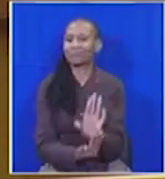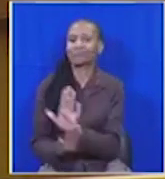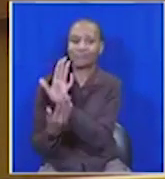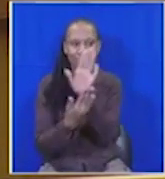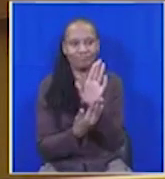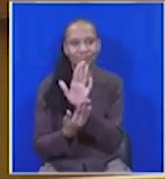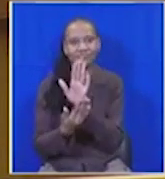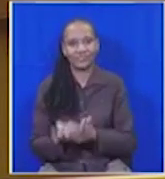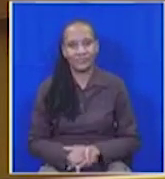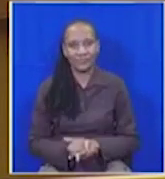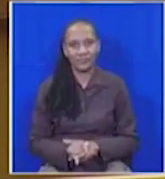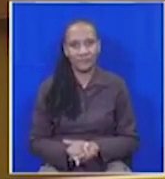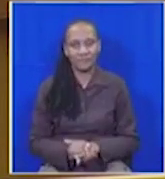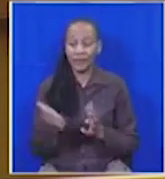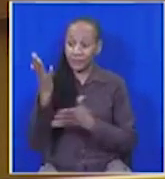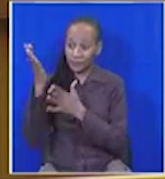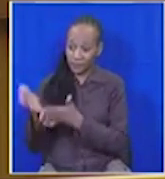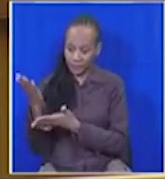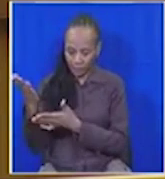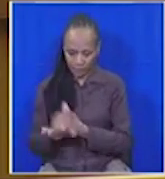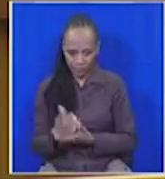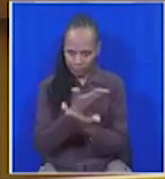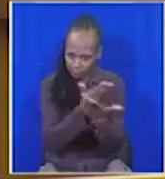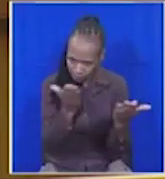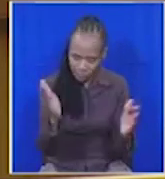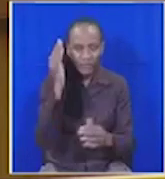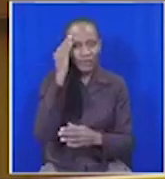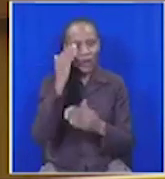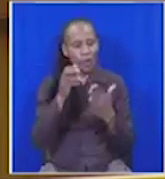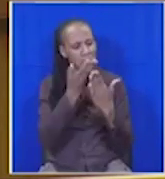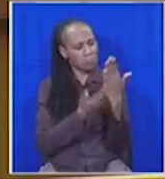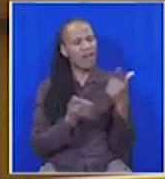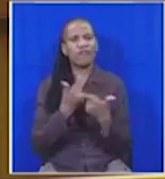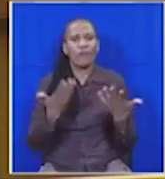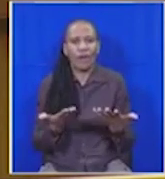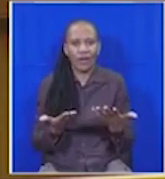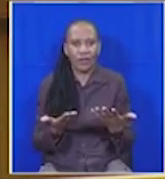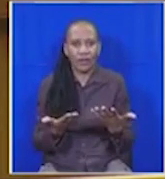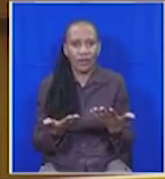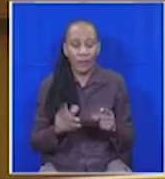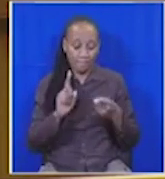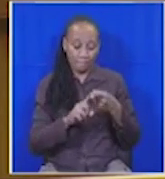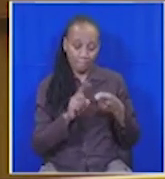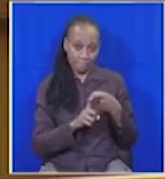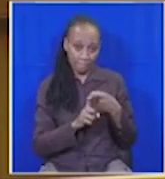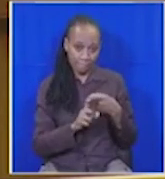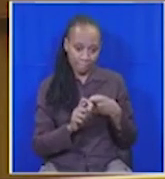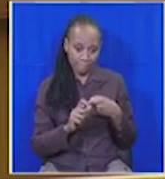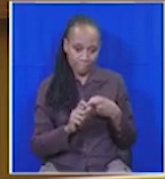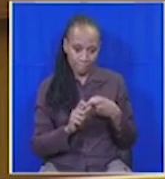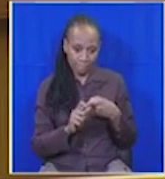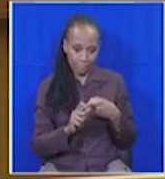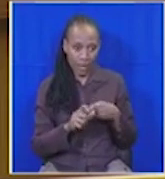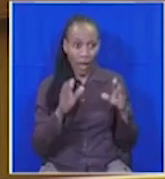Now, Honourable Speaker, we all know where it emanates from. First of all houses